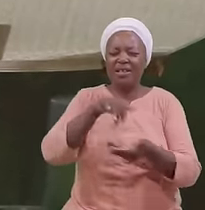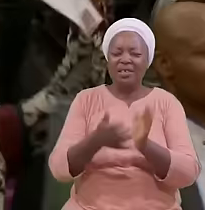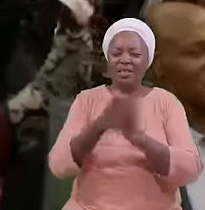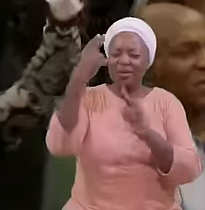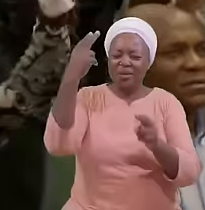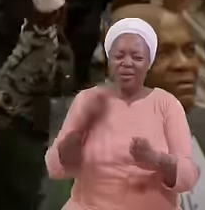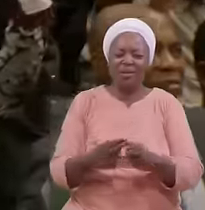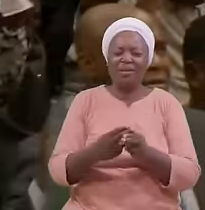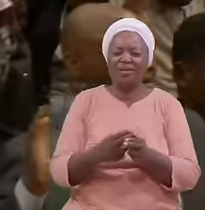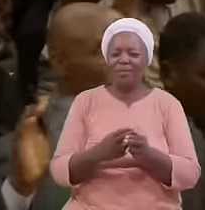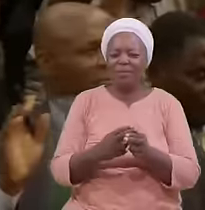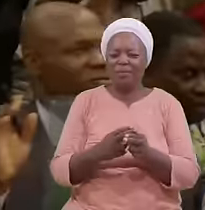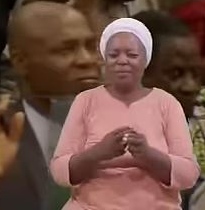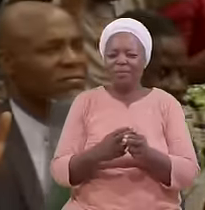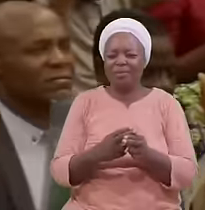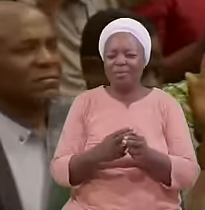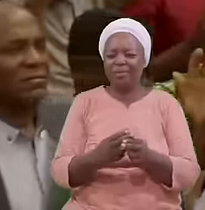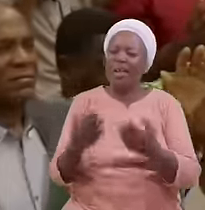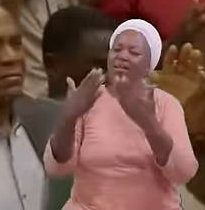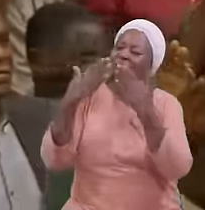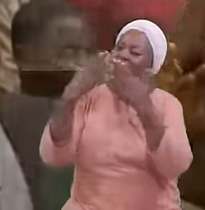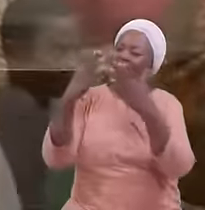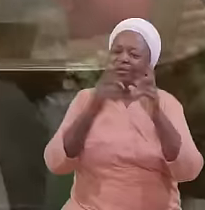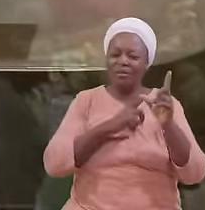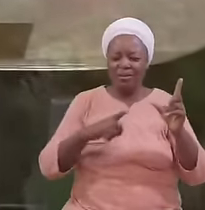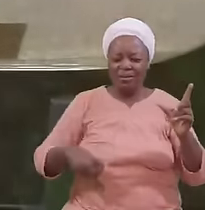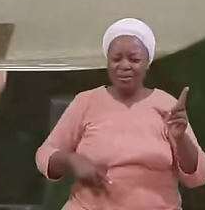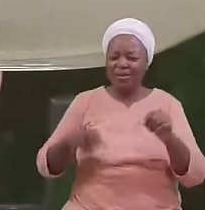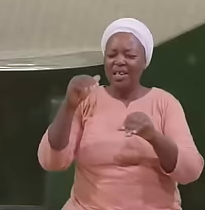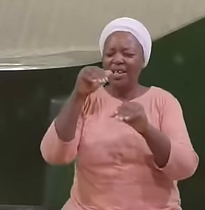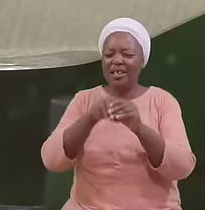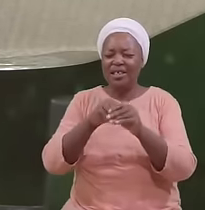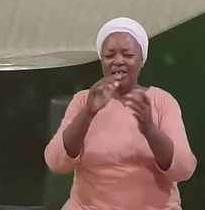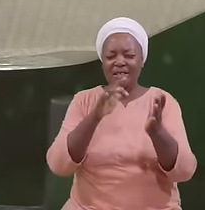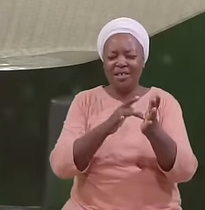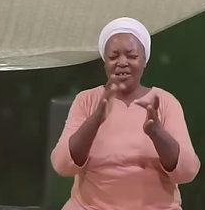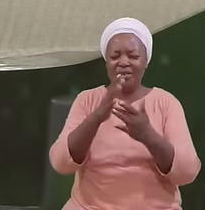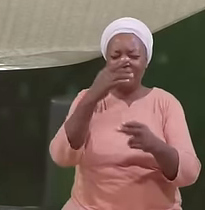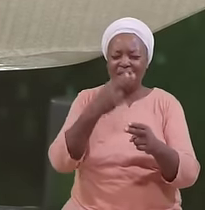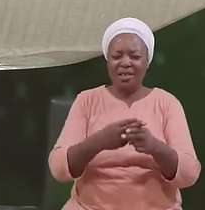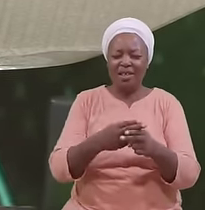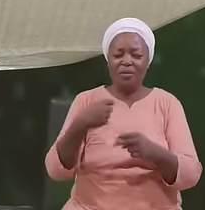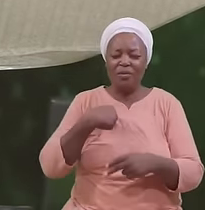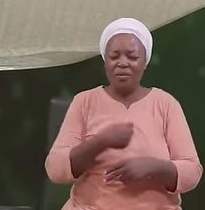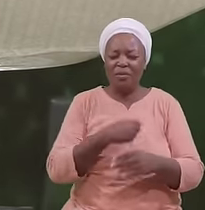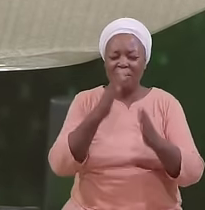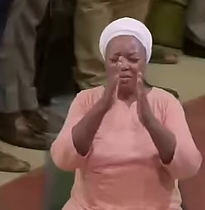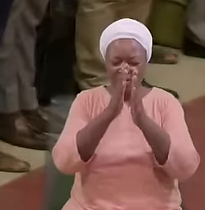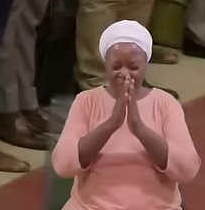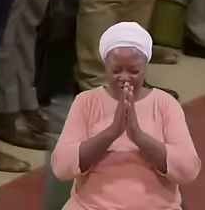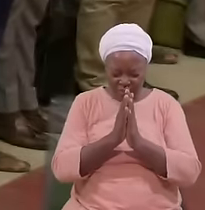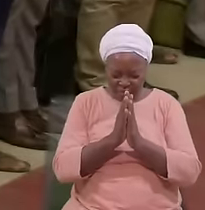Jesus' name. Thank you, Lord. In Jesus' name, we pray.